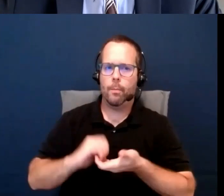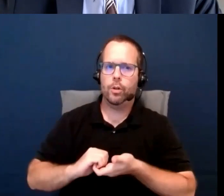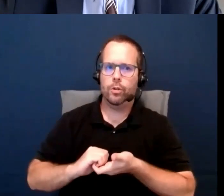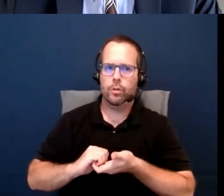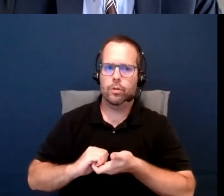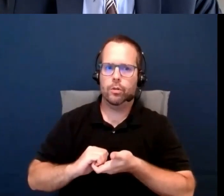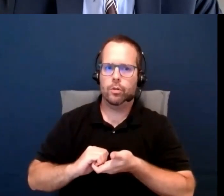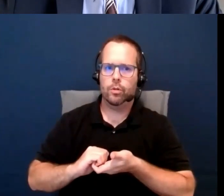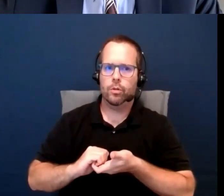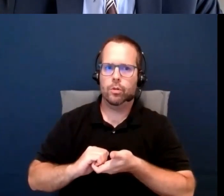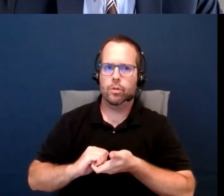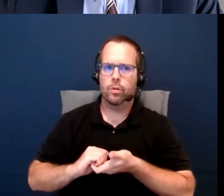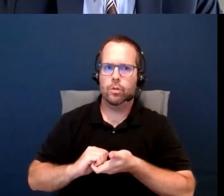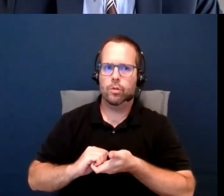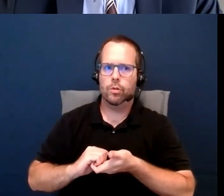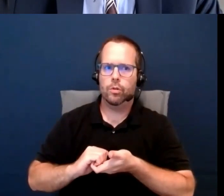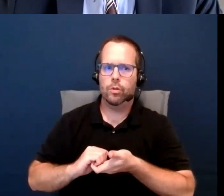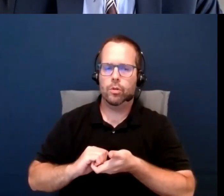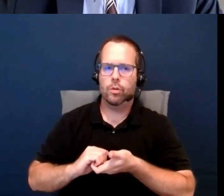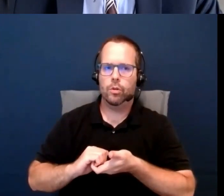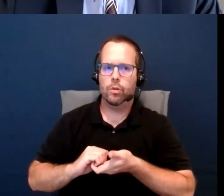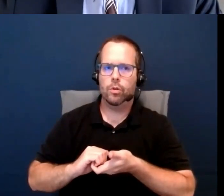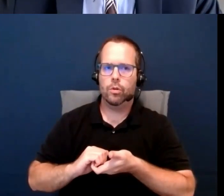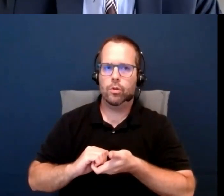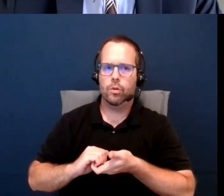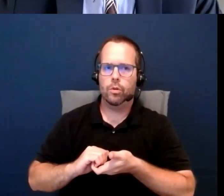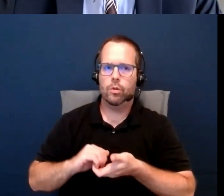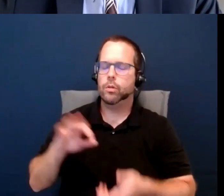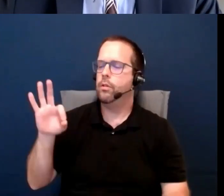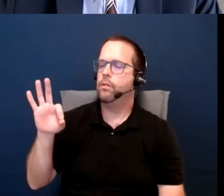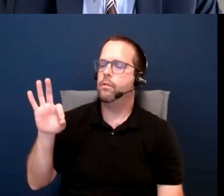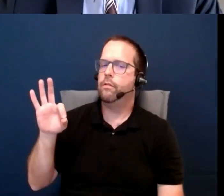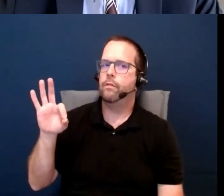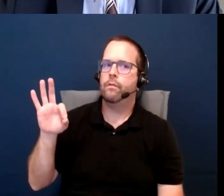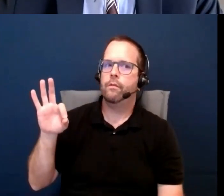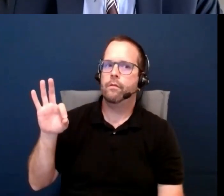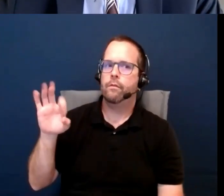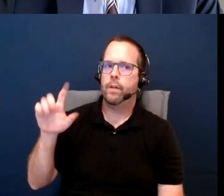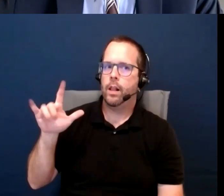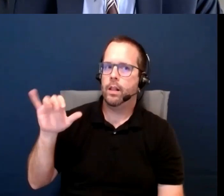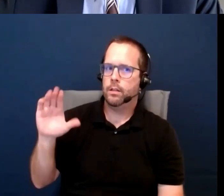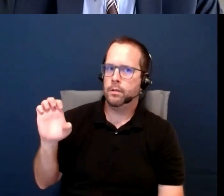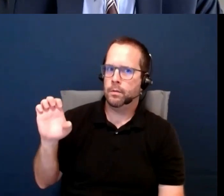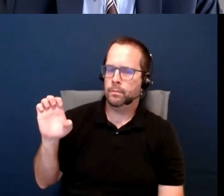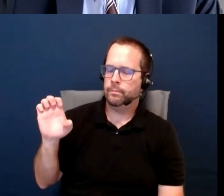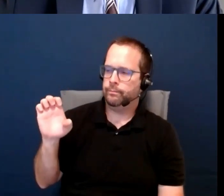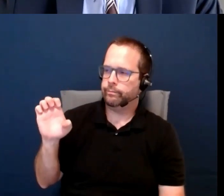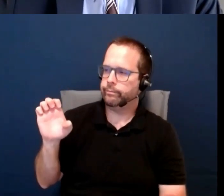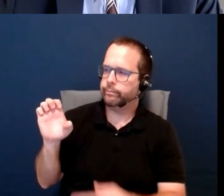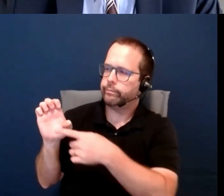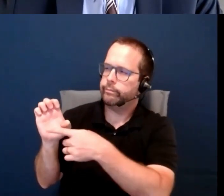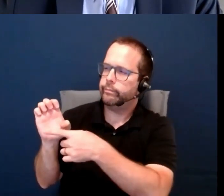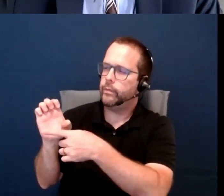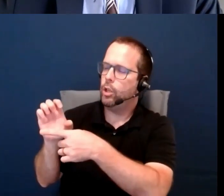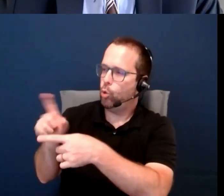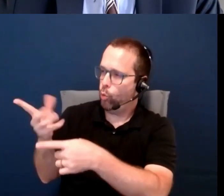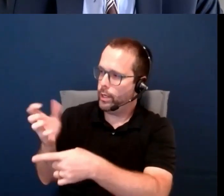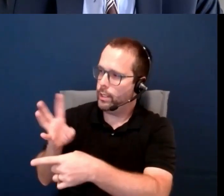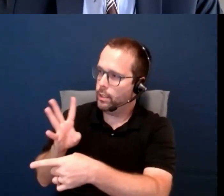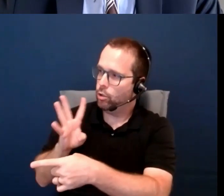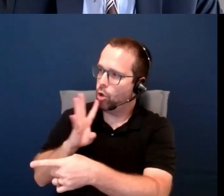Yes, no? Do you want to speak to, yes, but did you want to speak to the international? Well, I think